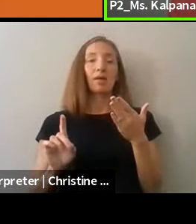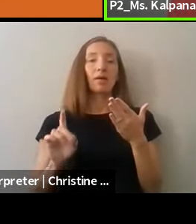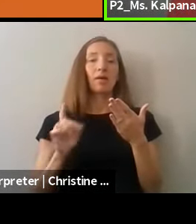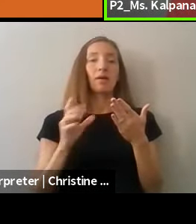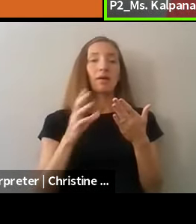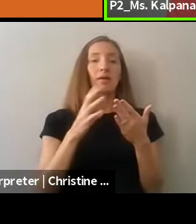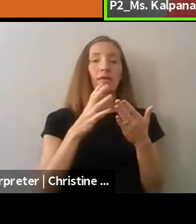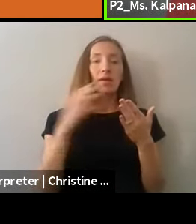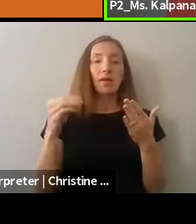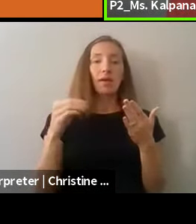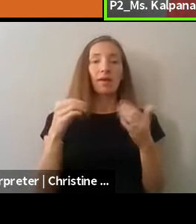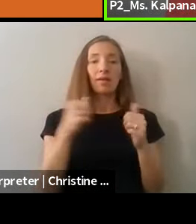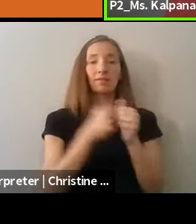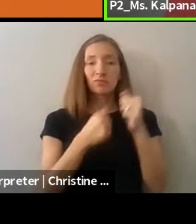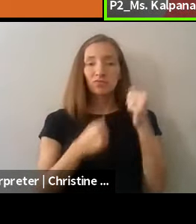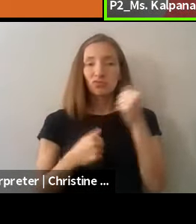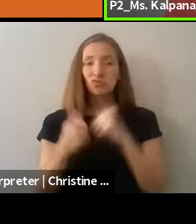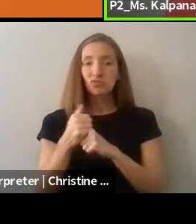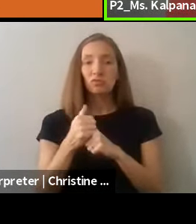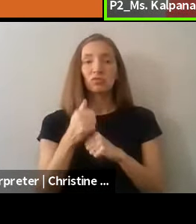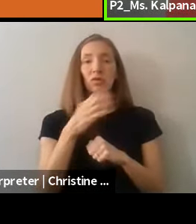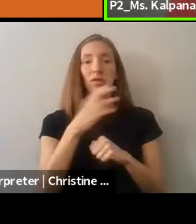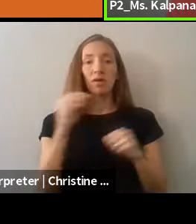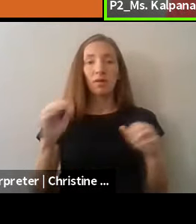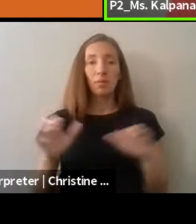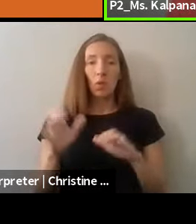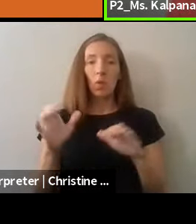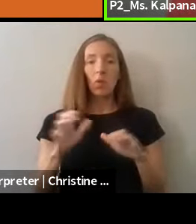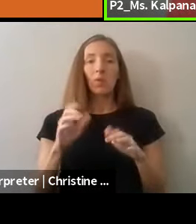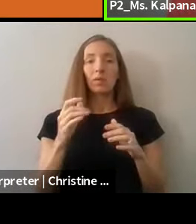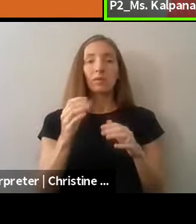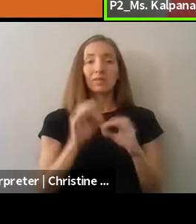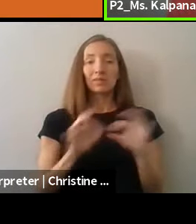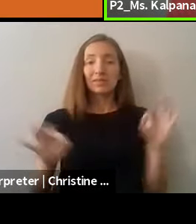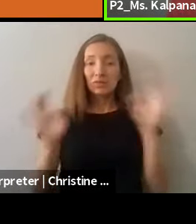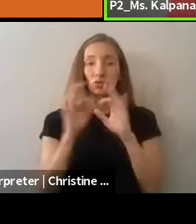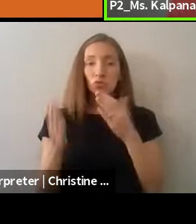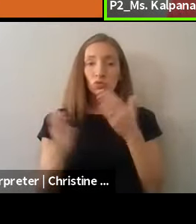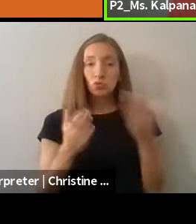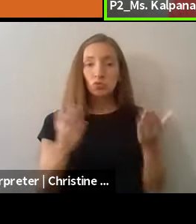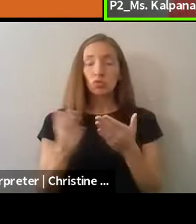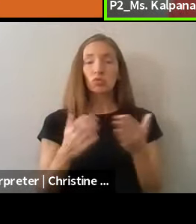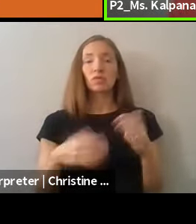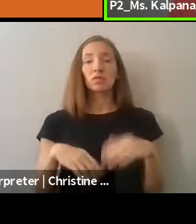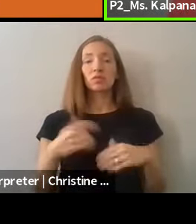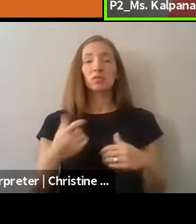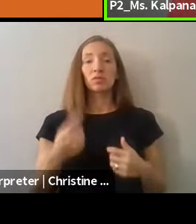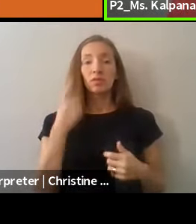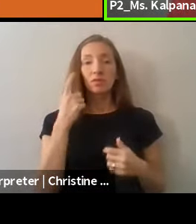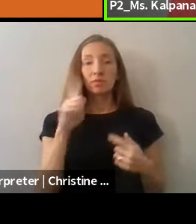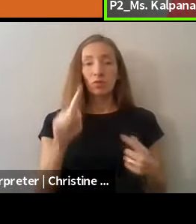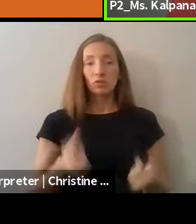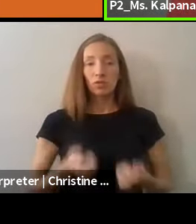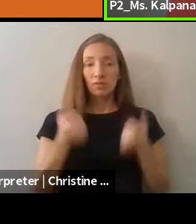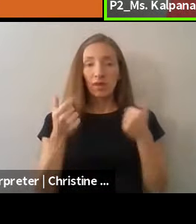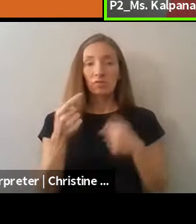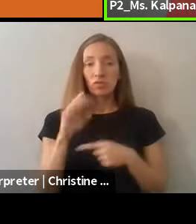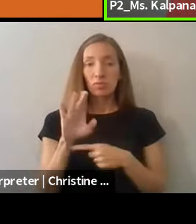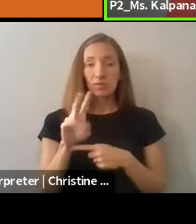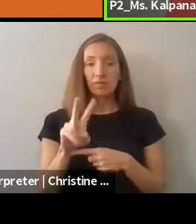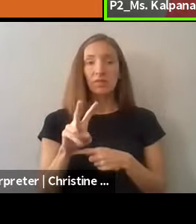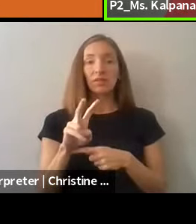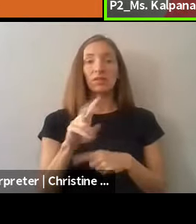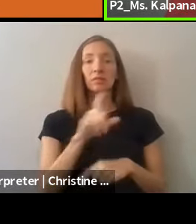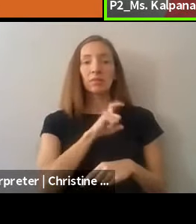services, services for survivors of GBV, policing campaigns, changing gender norms,